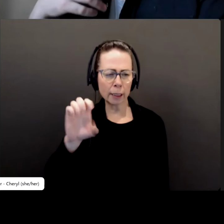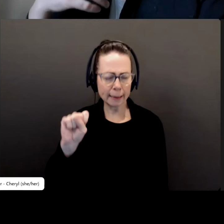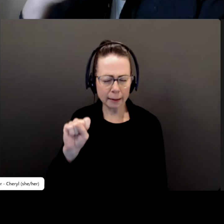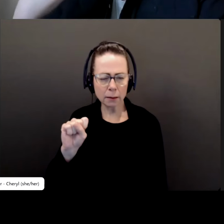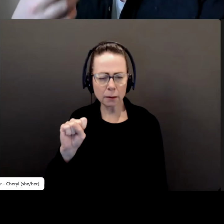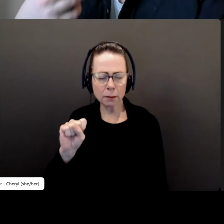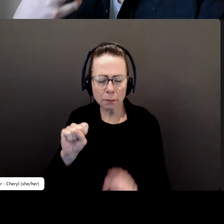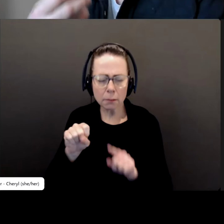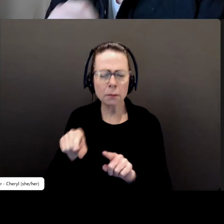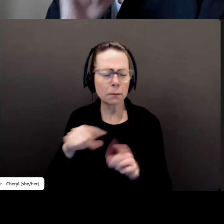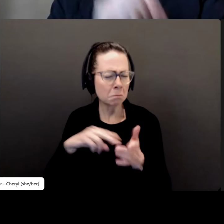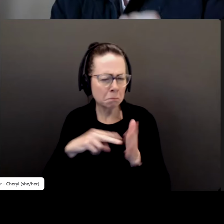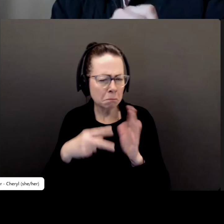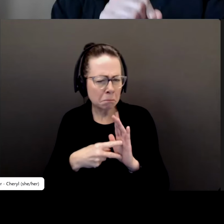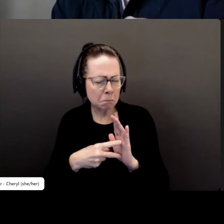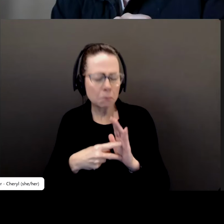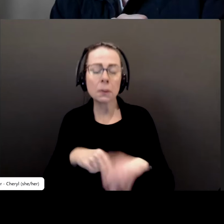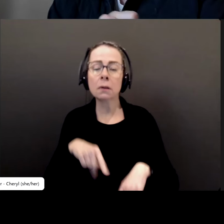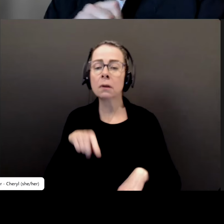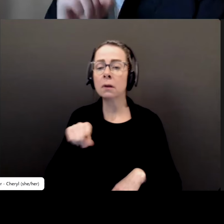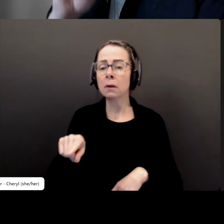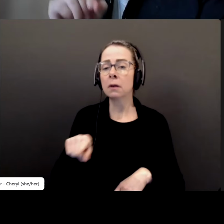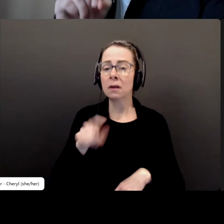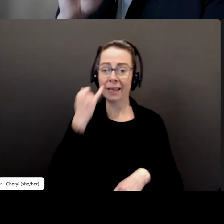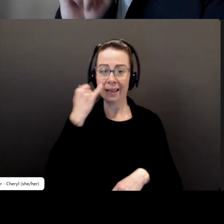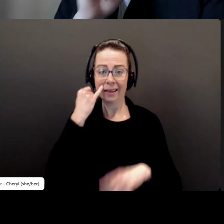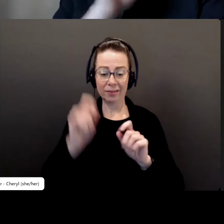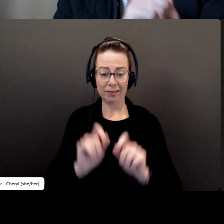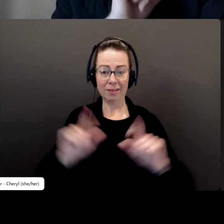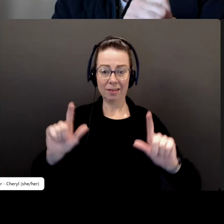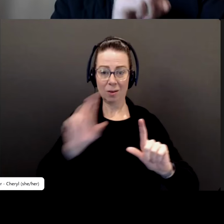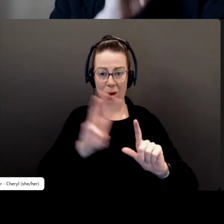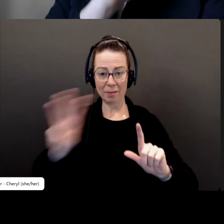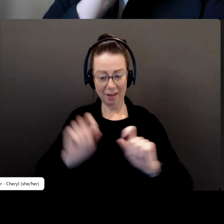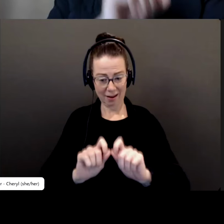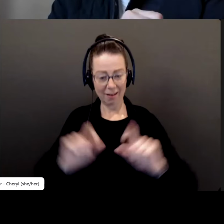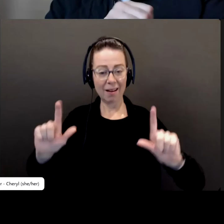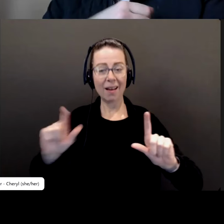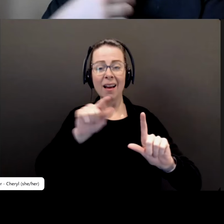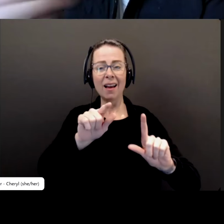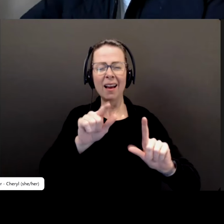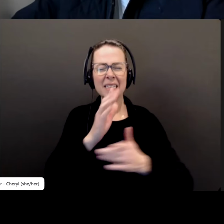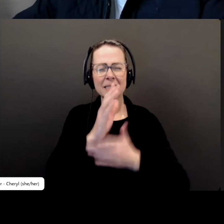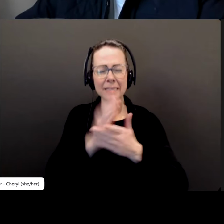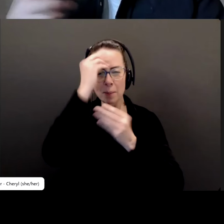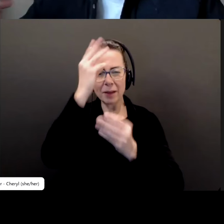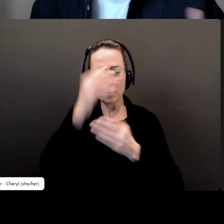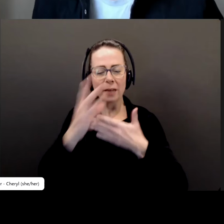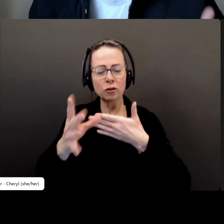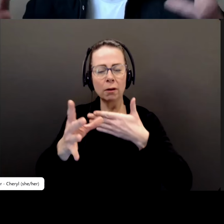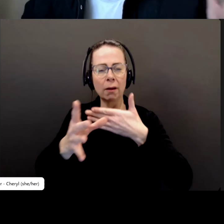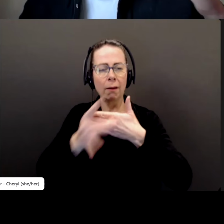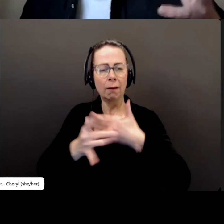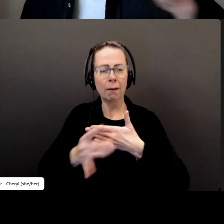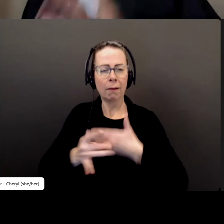that remain on your computer in order to help your computer communicate more